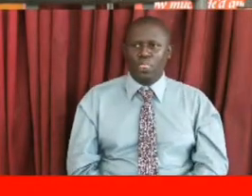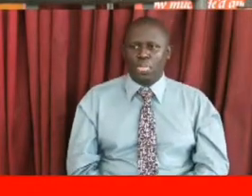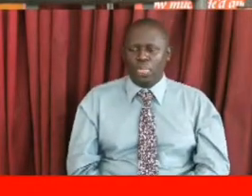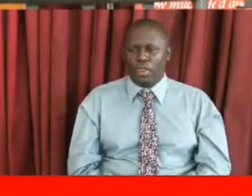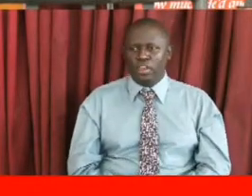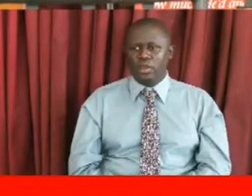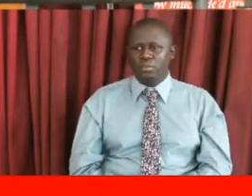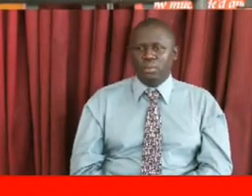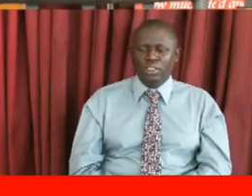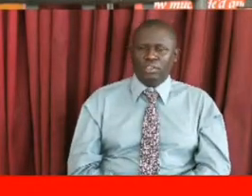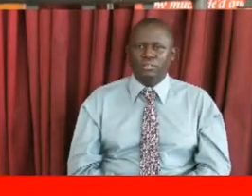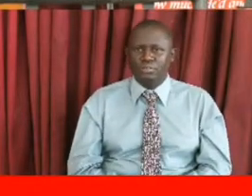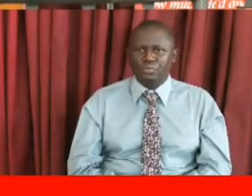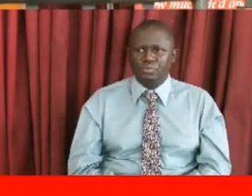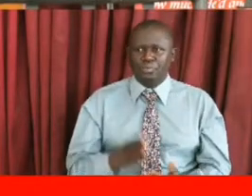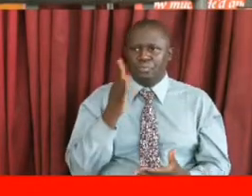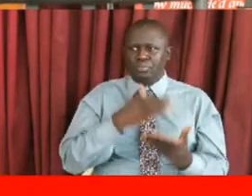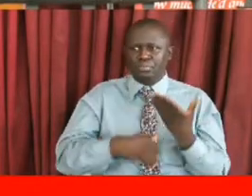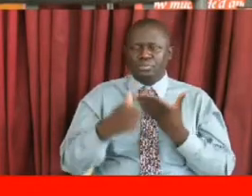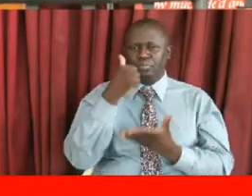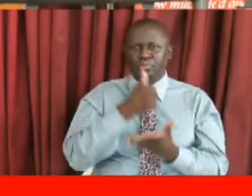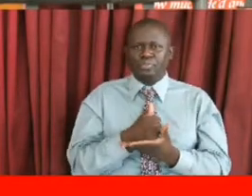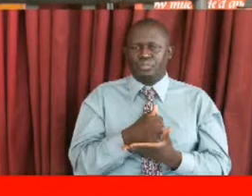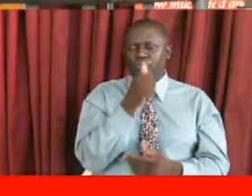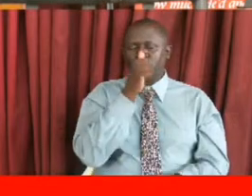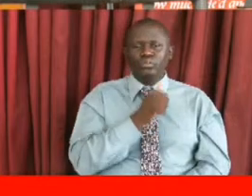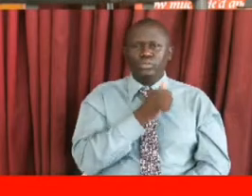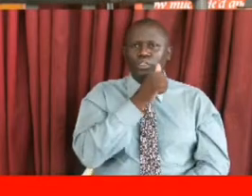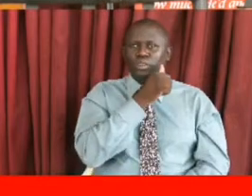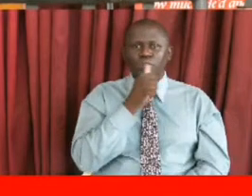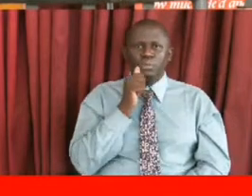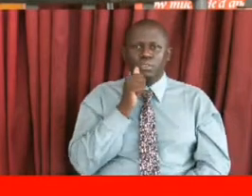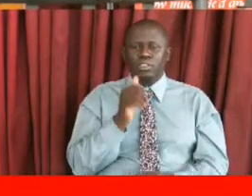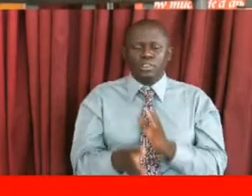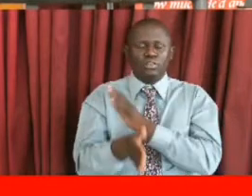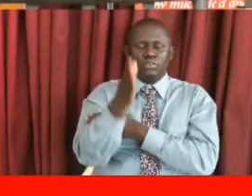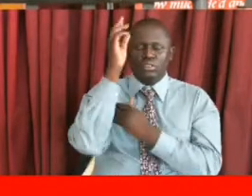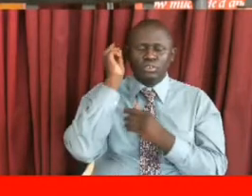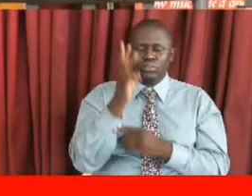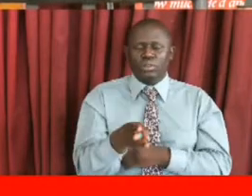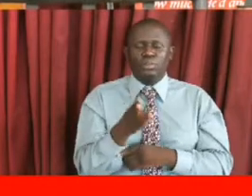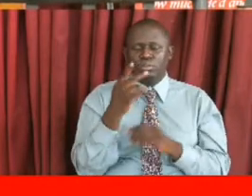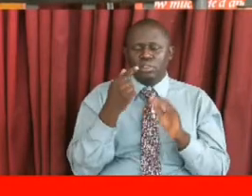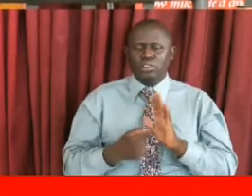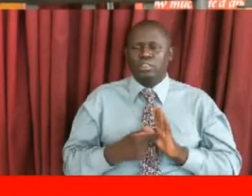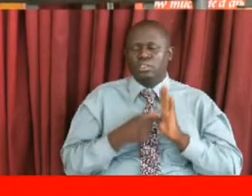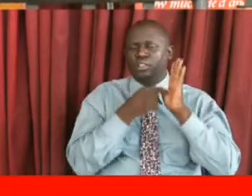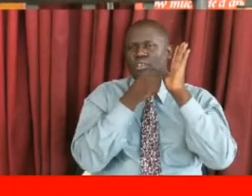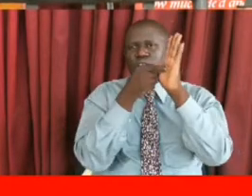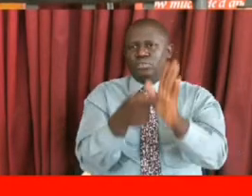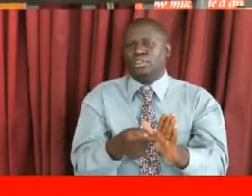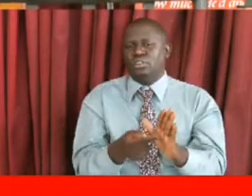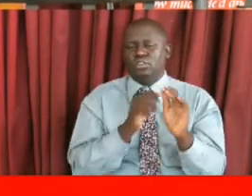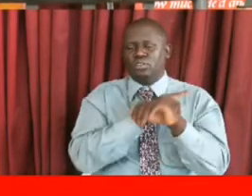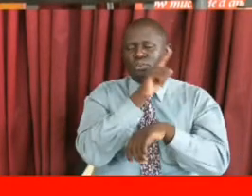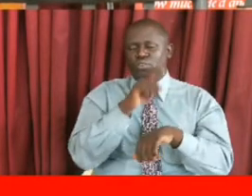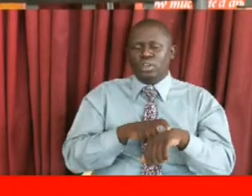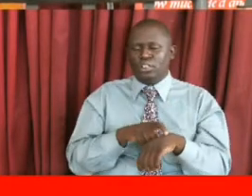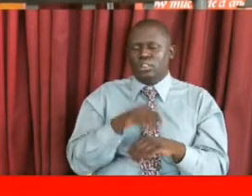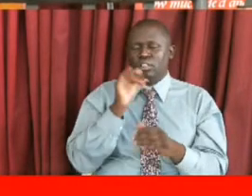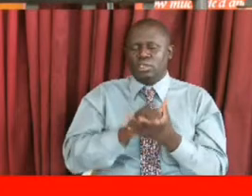amen hallelujah so the mystery of God would be revealed and when that was completely